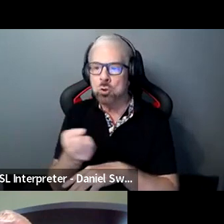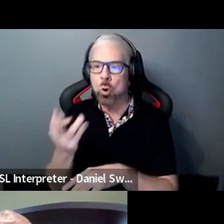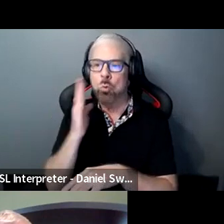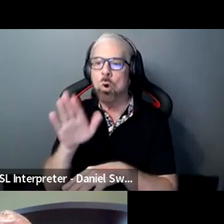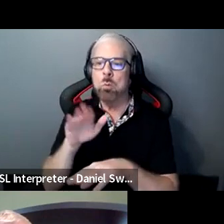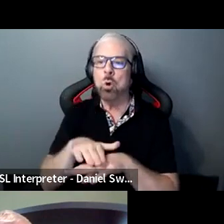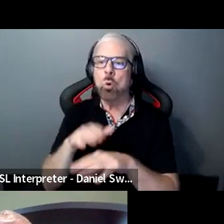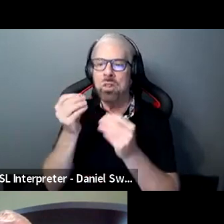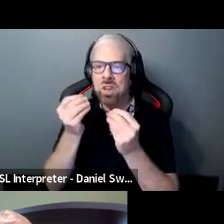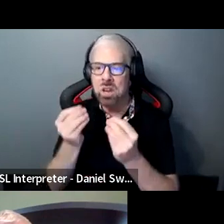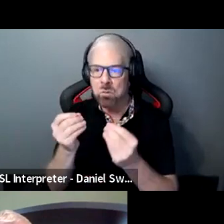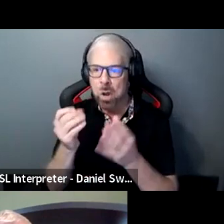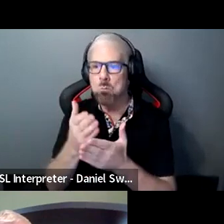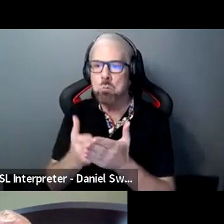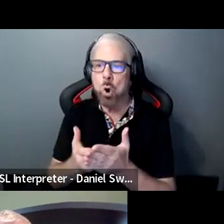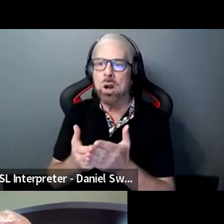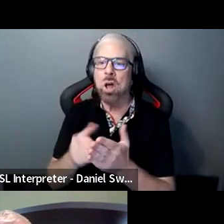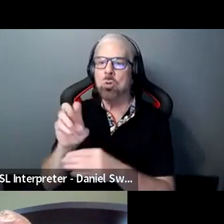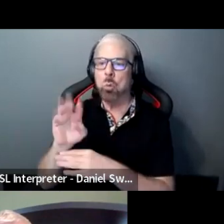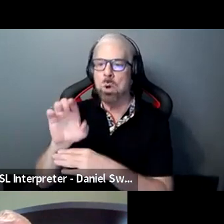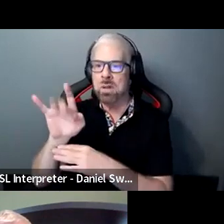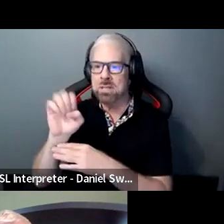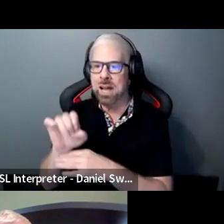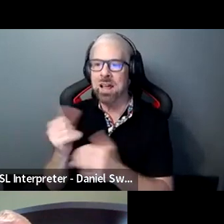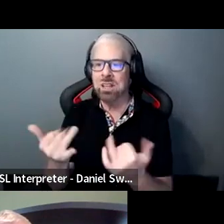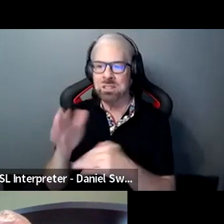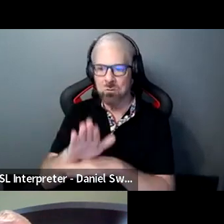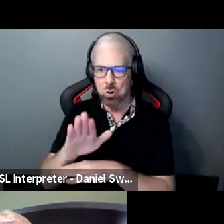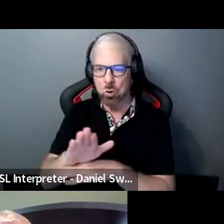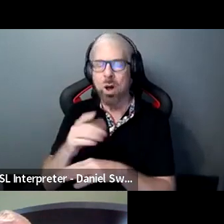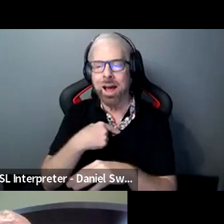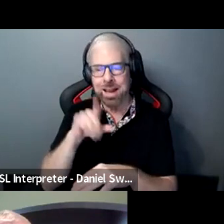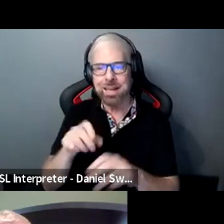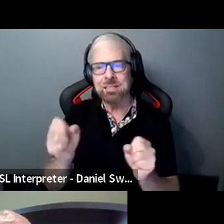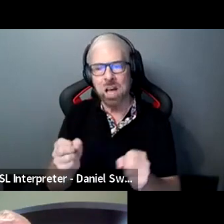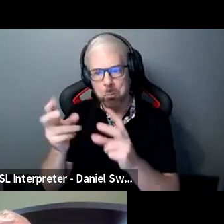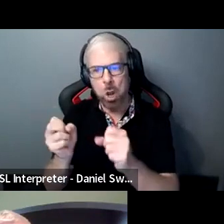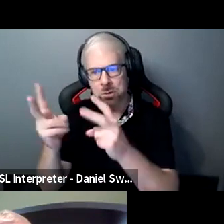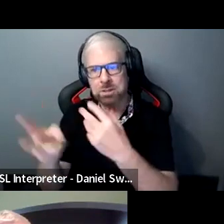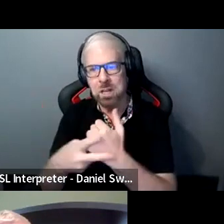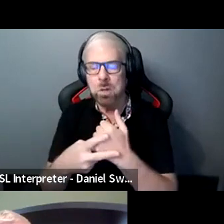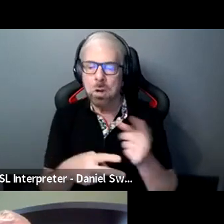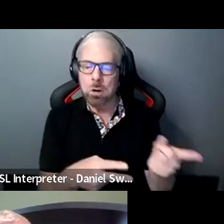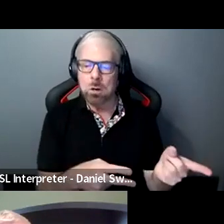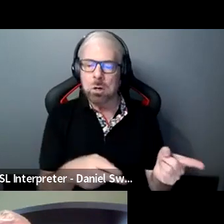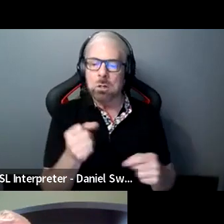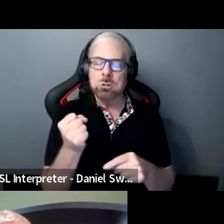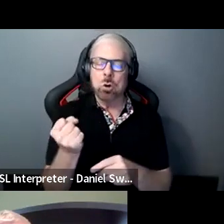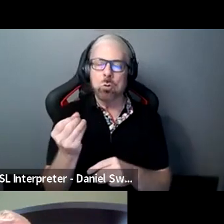InfoNet part of the website this afternoon. I just have to upload them there so you can easily find them. Okay, and